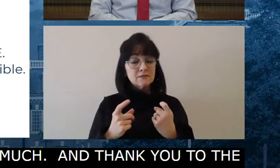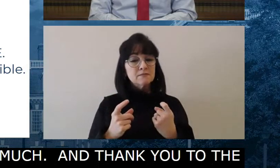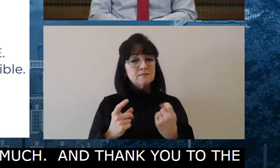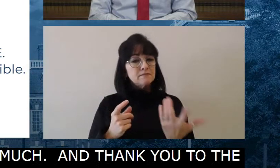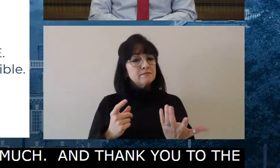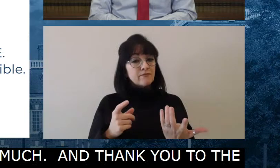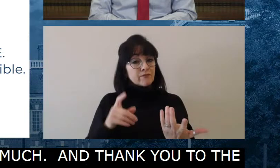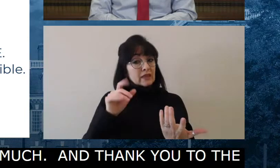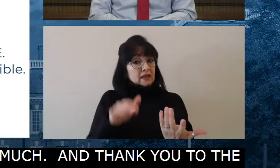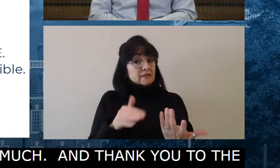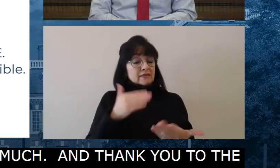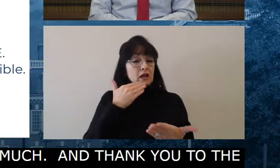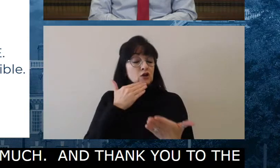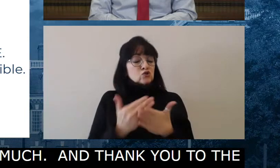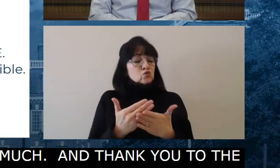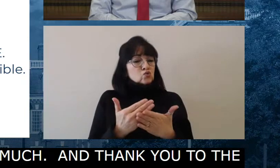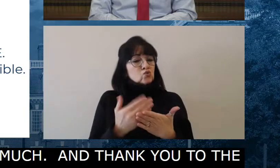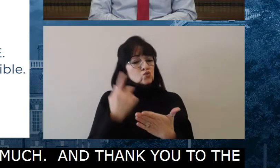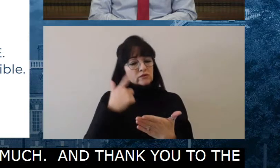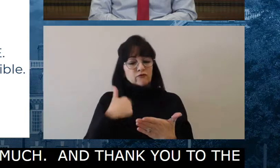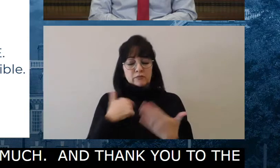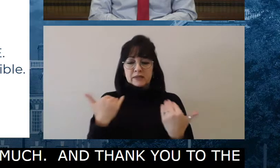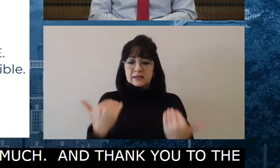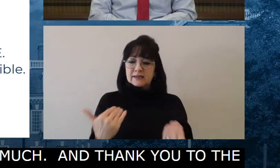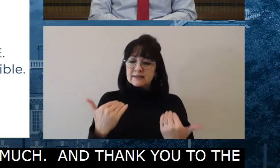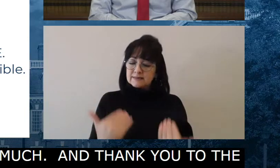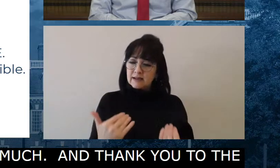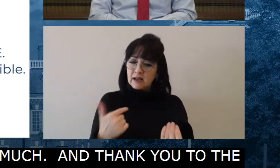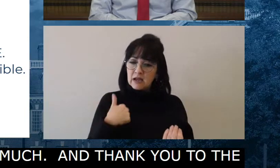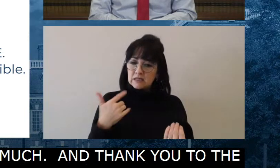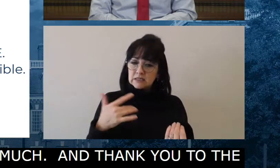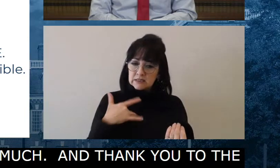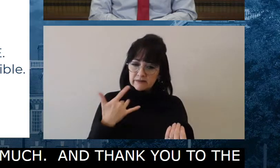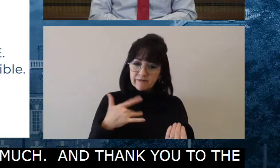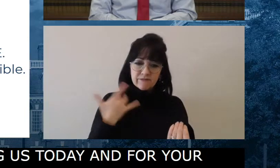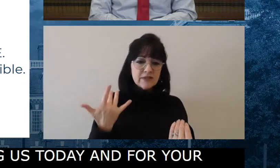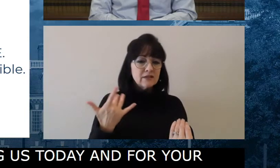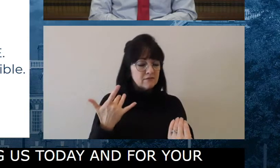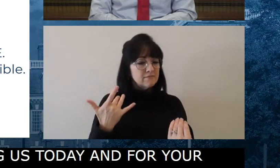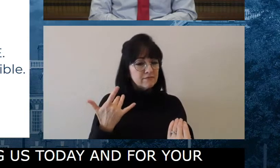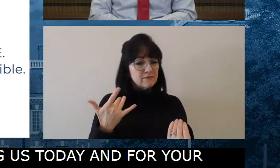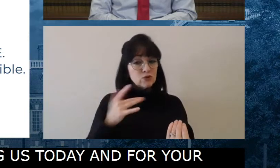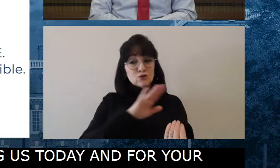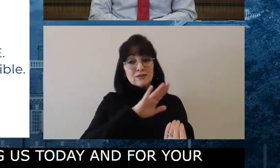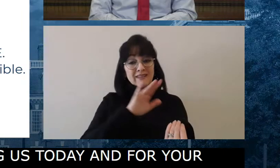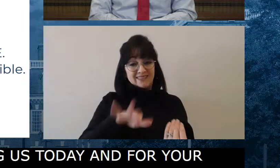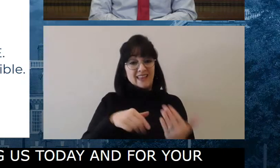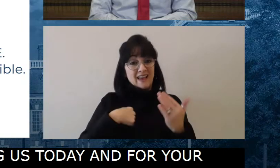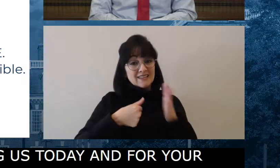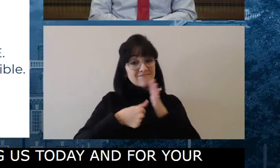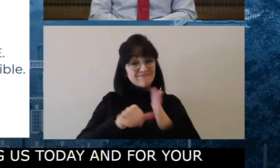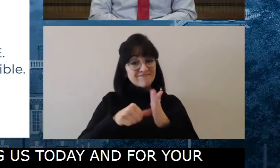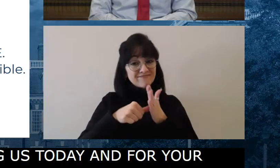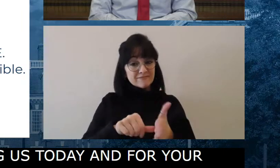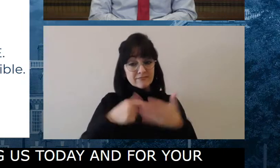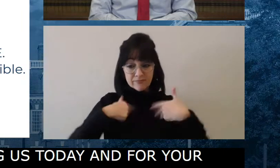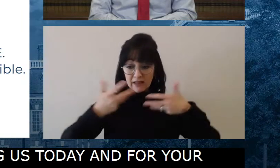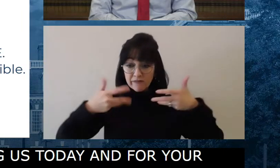is a good place to end today. That we're not finished yet. We're making great